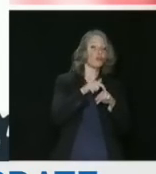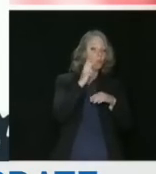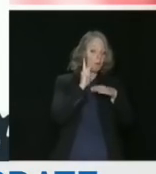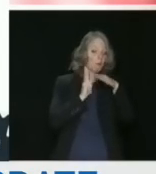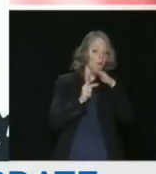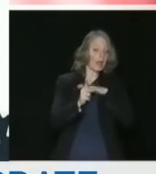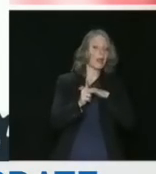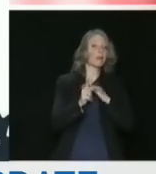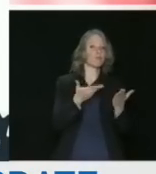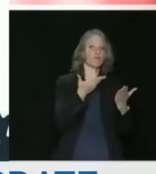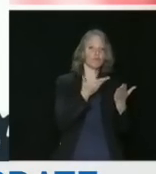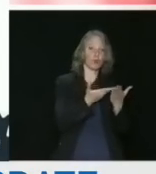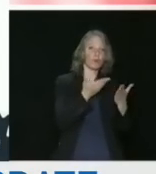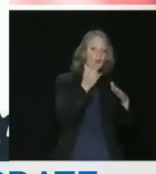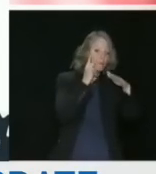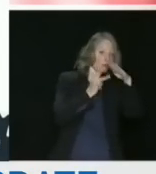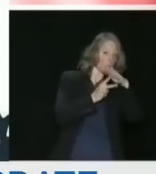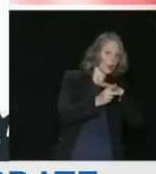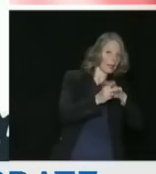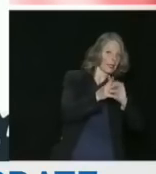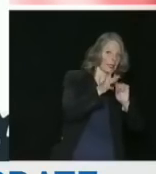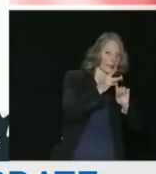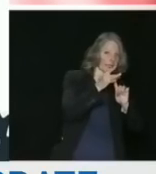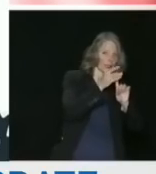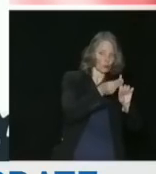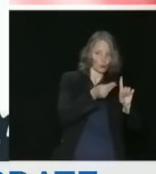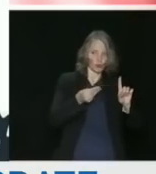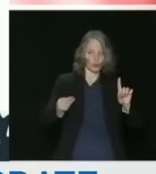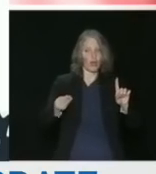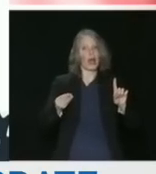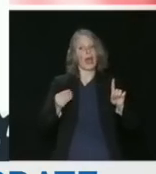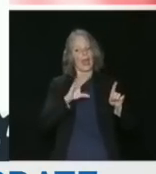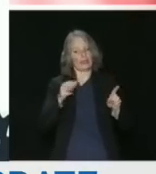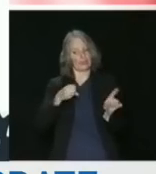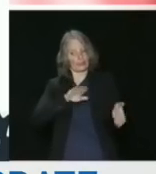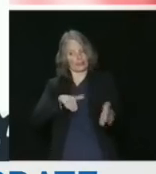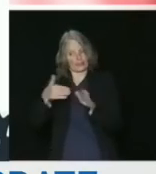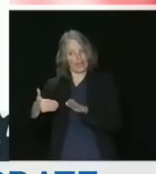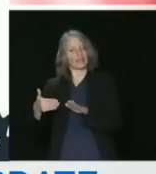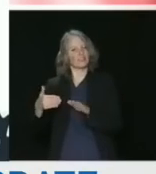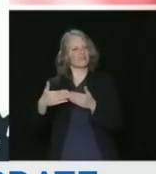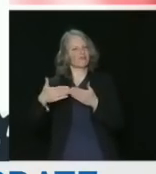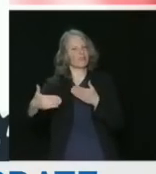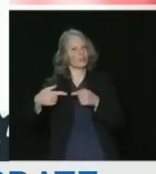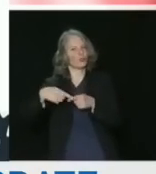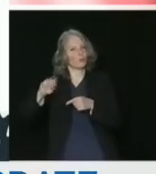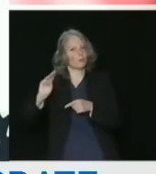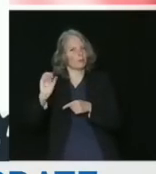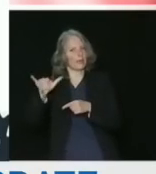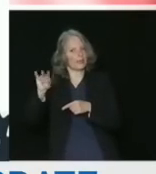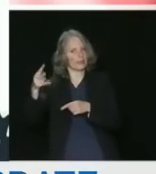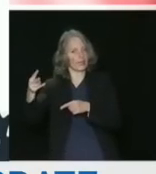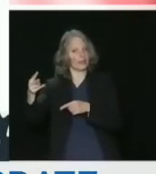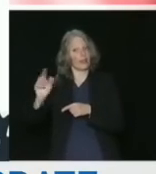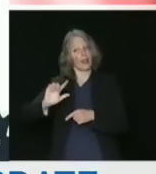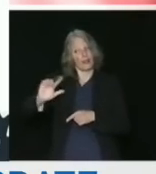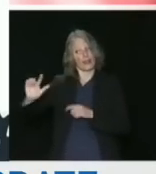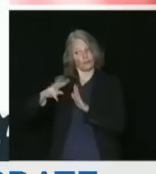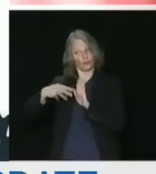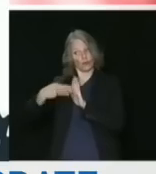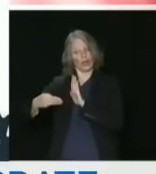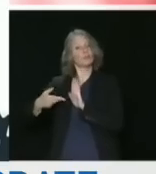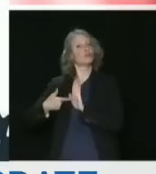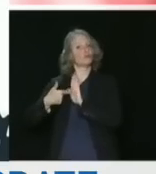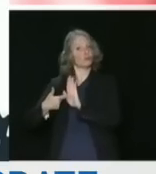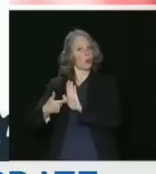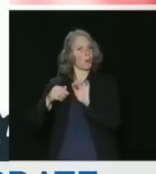due to COVID-19 out to May 2nd. The graph on the left shows that the predicted number of cases could be in the